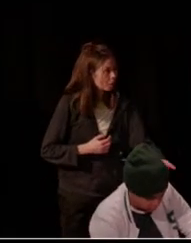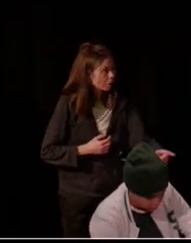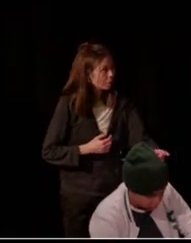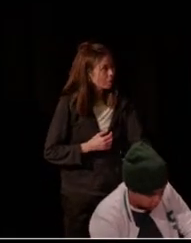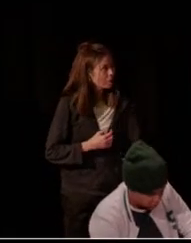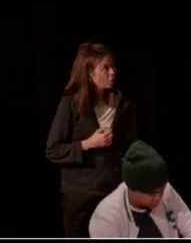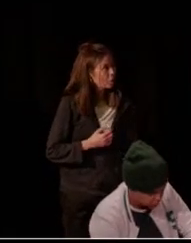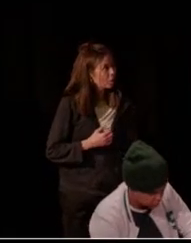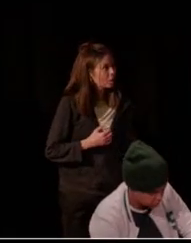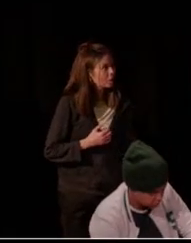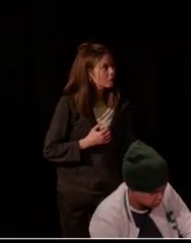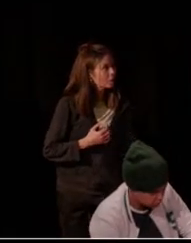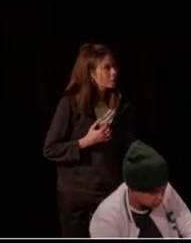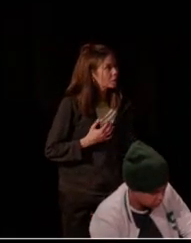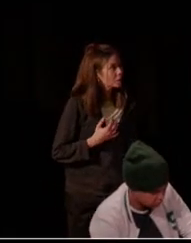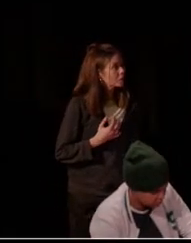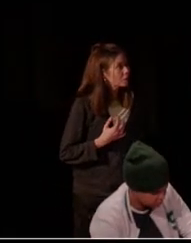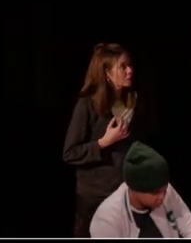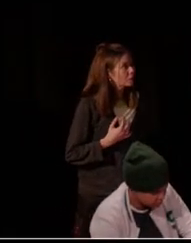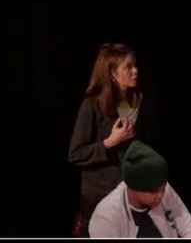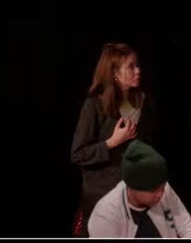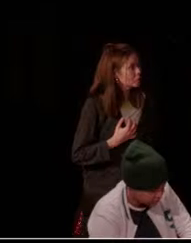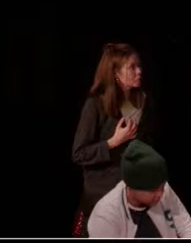Hermione is true.